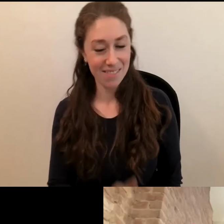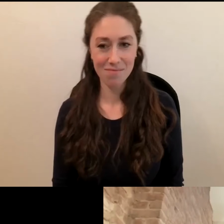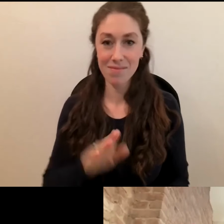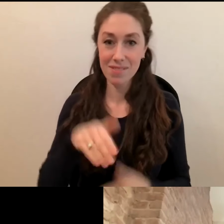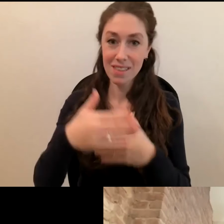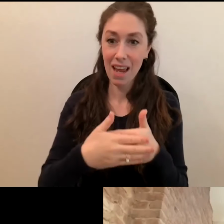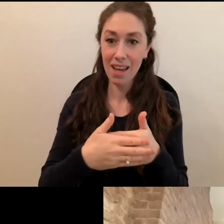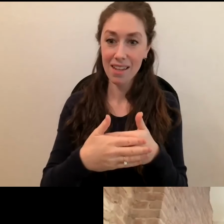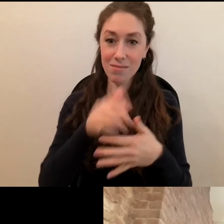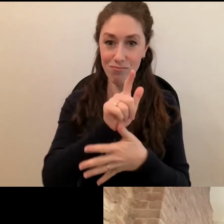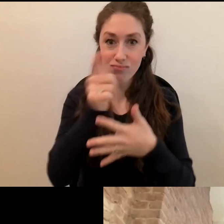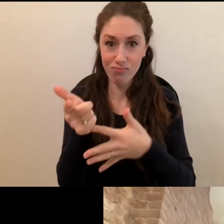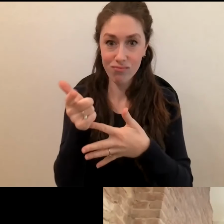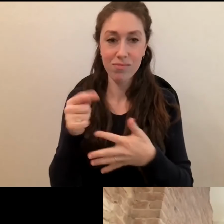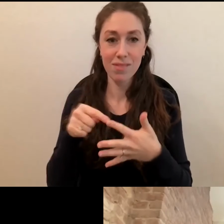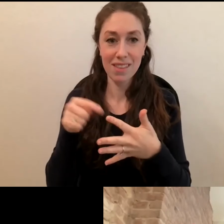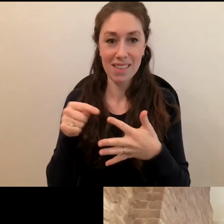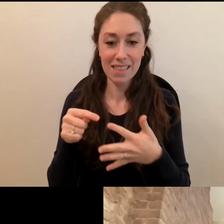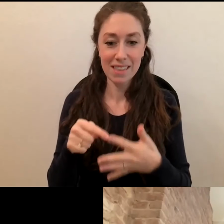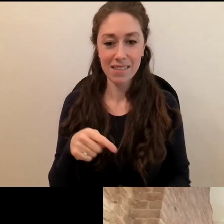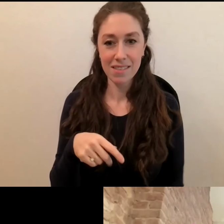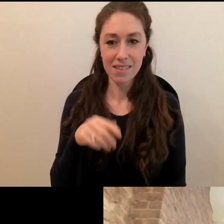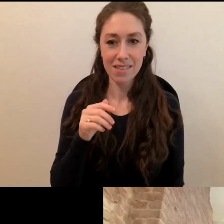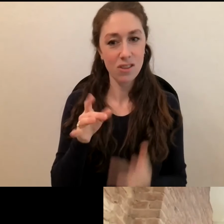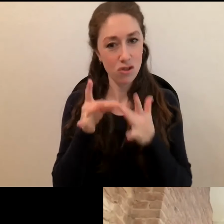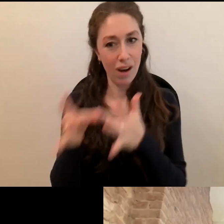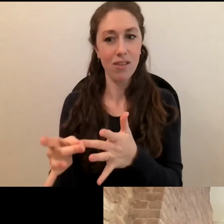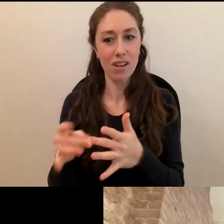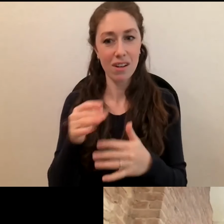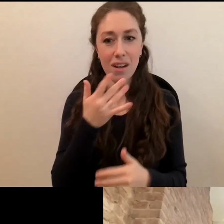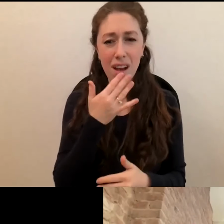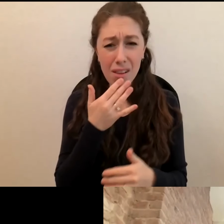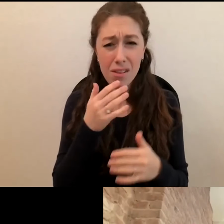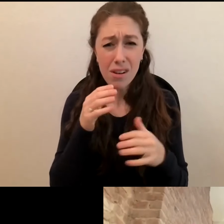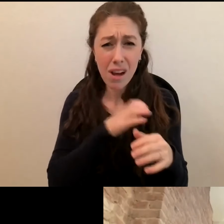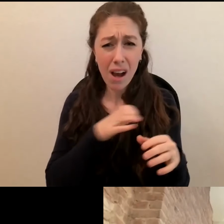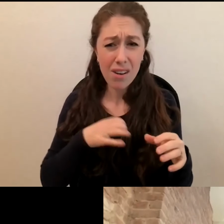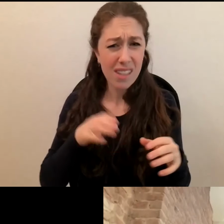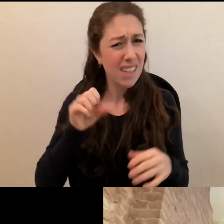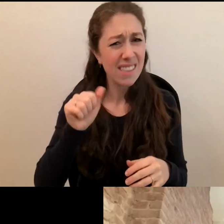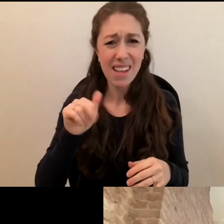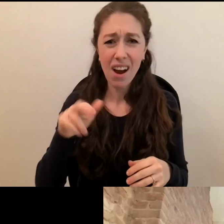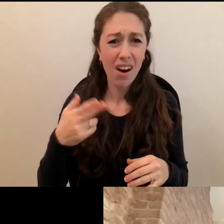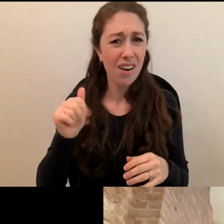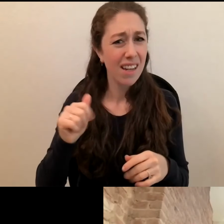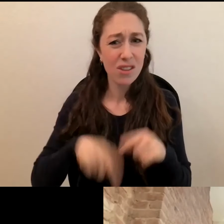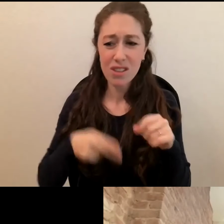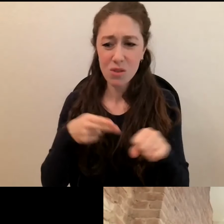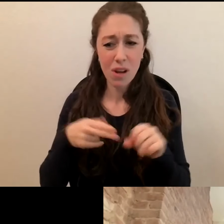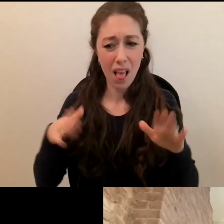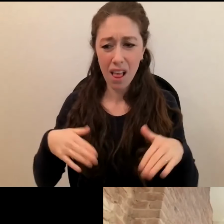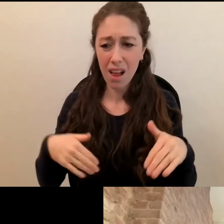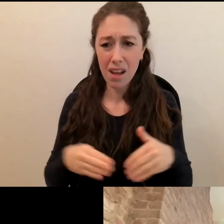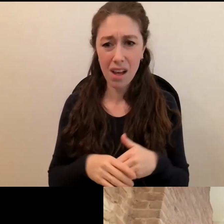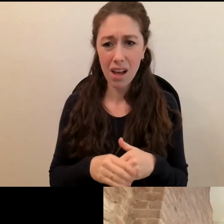Next in our advisory committee is Sahar Driver of Color Congress. I don't believe that Sahar has been able to join yet. And is